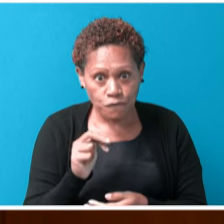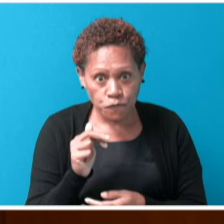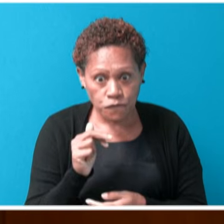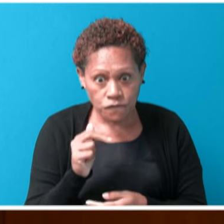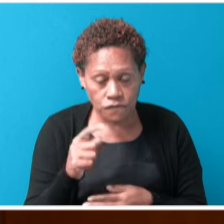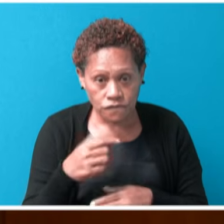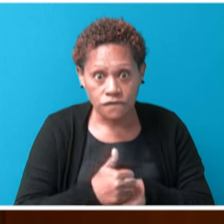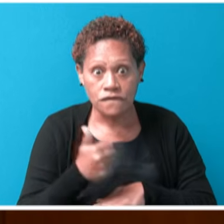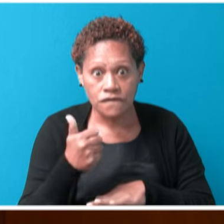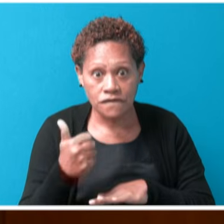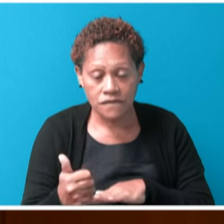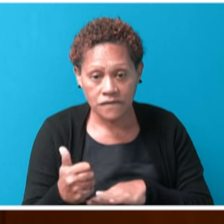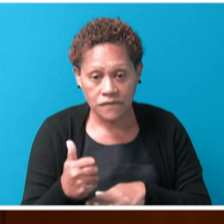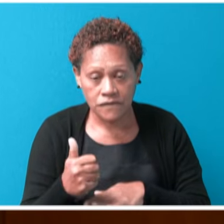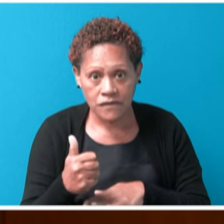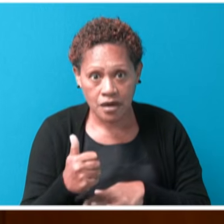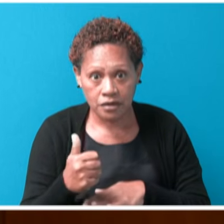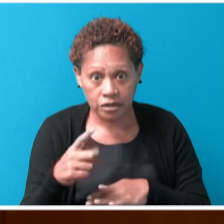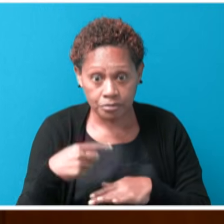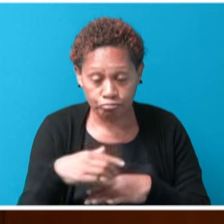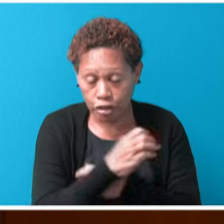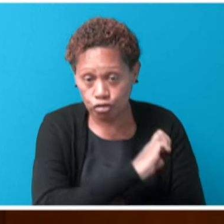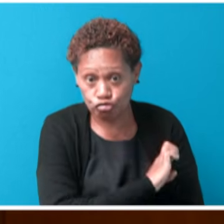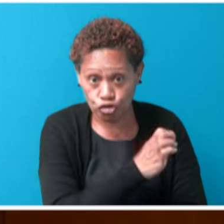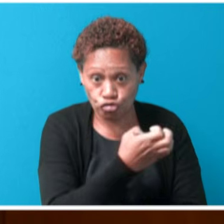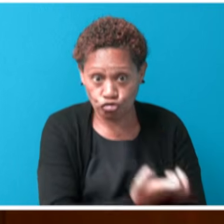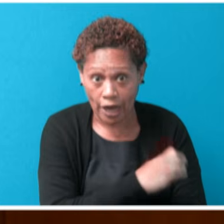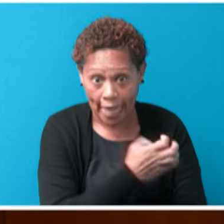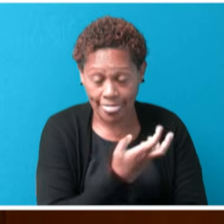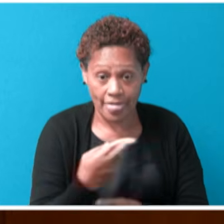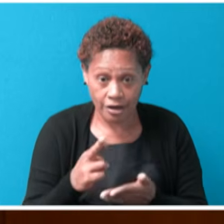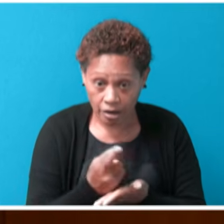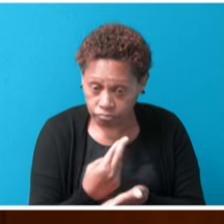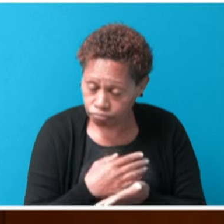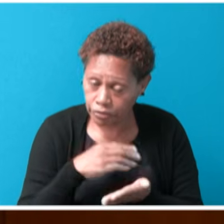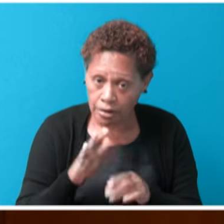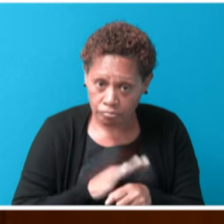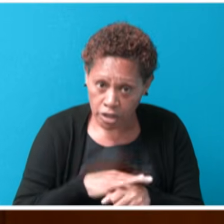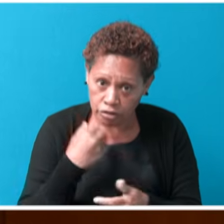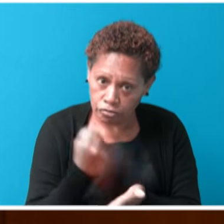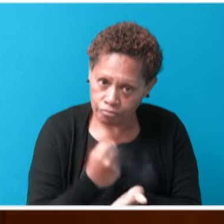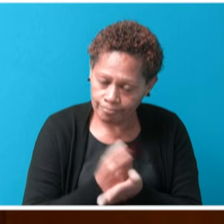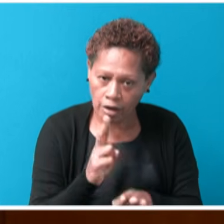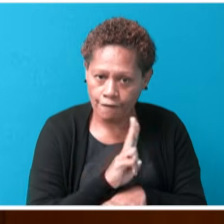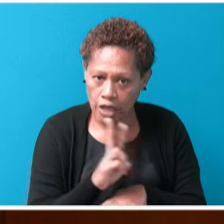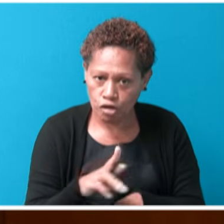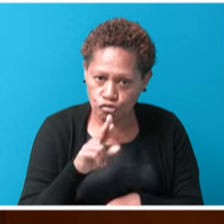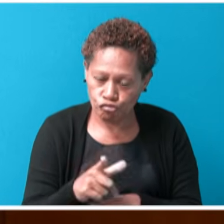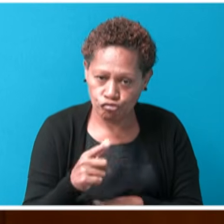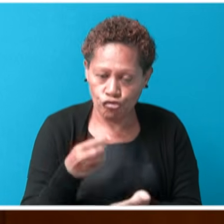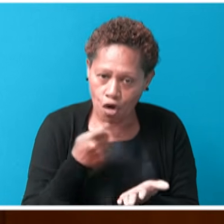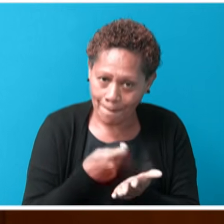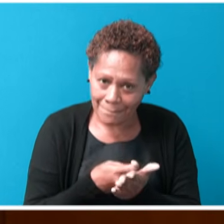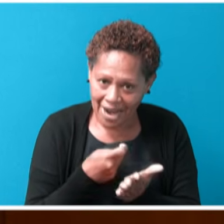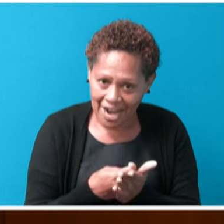fiscal prudence, strengthen revenue integrity, and ensure value for money.